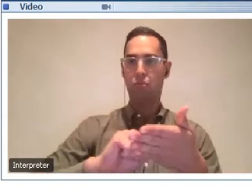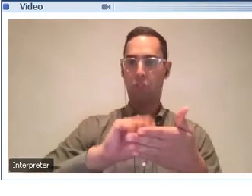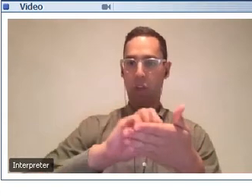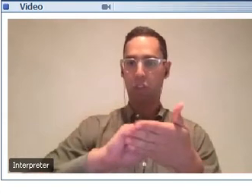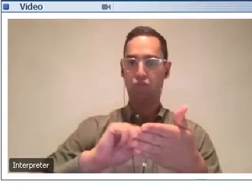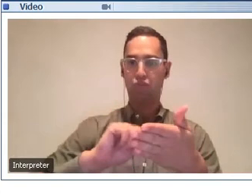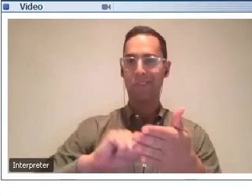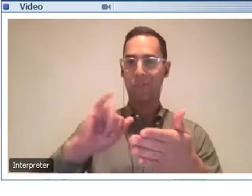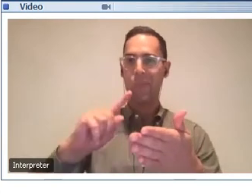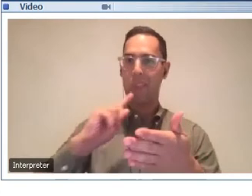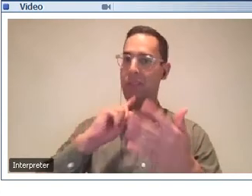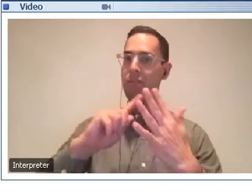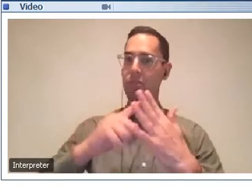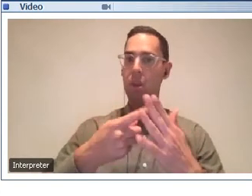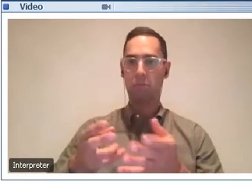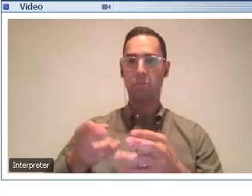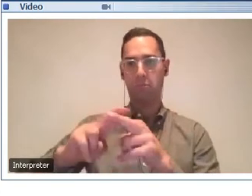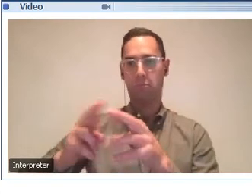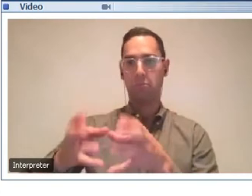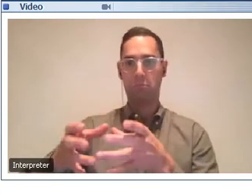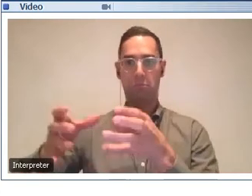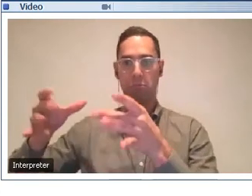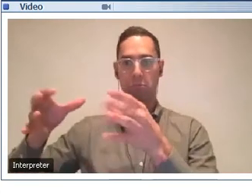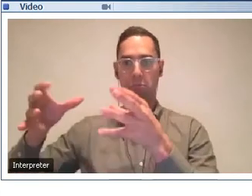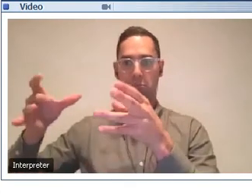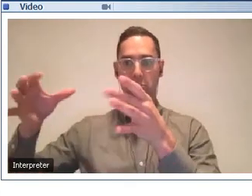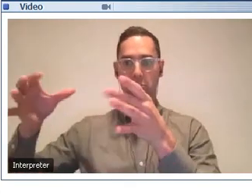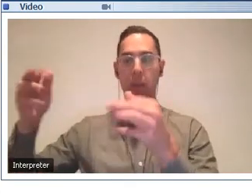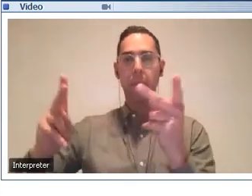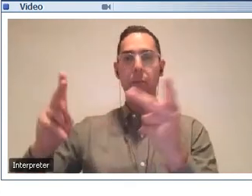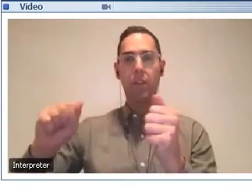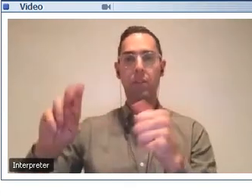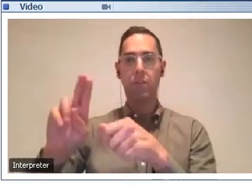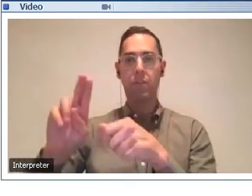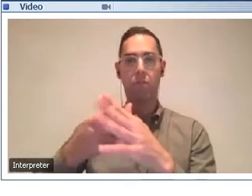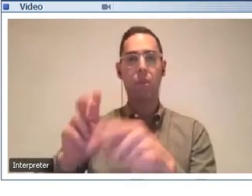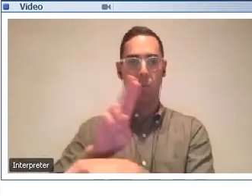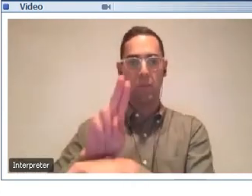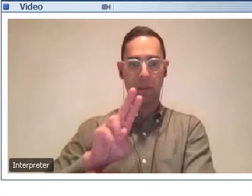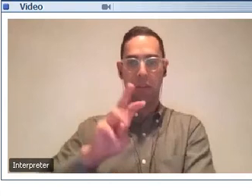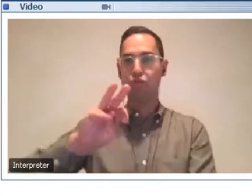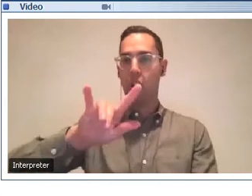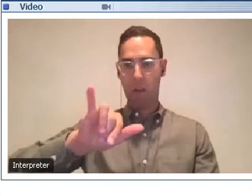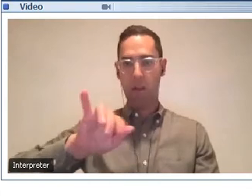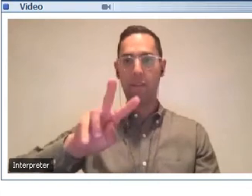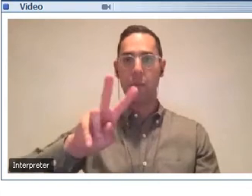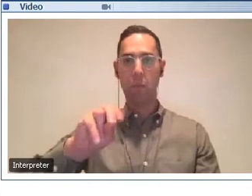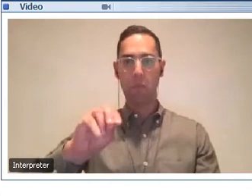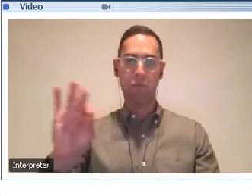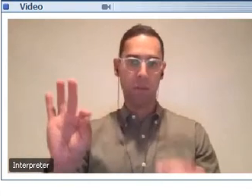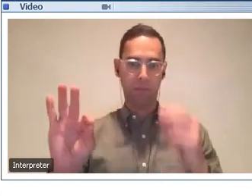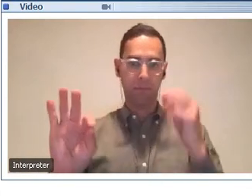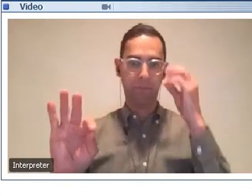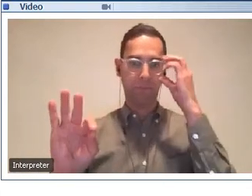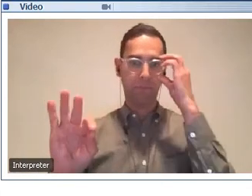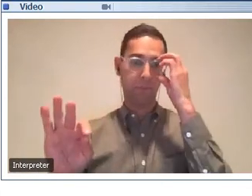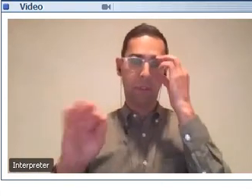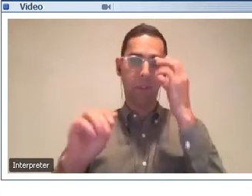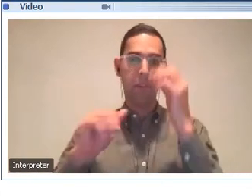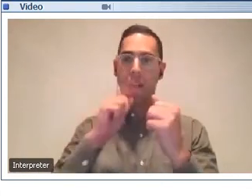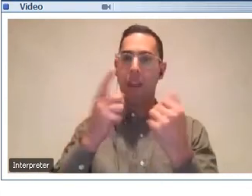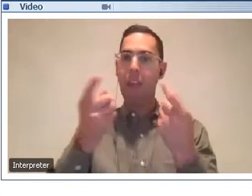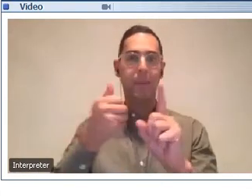could use it July 2009. And so you can see it didn't happen overnight, And some states have passed some form